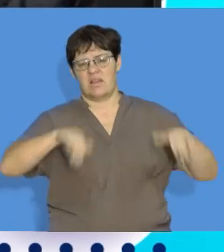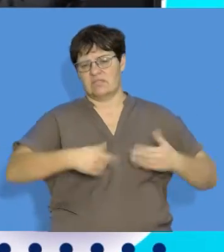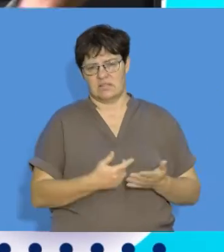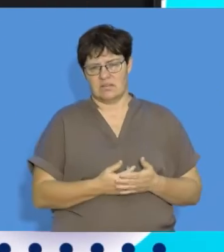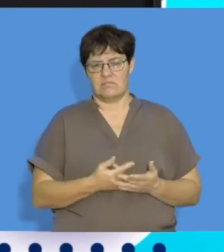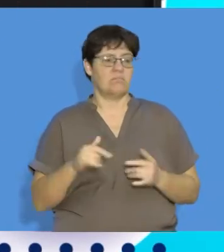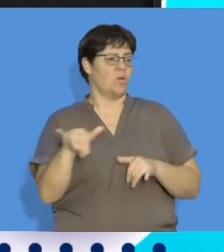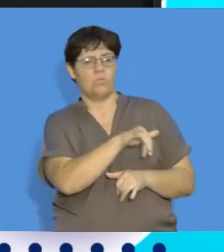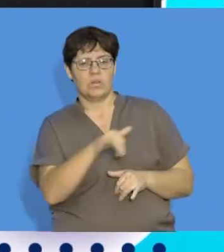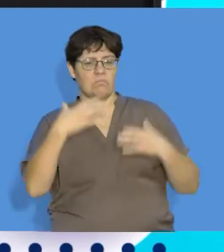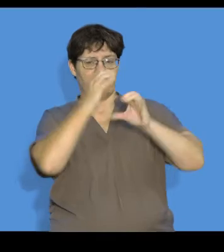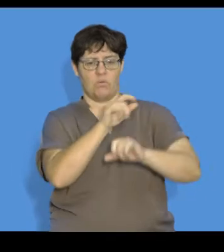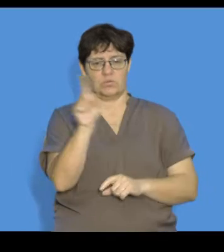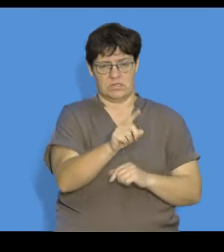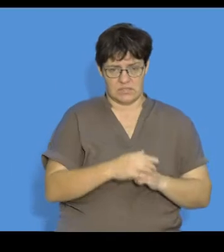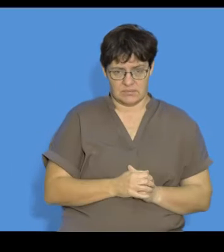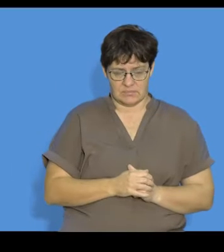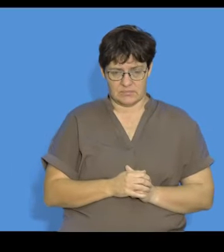which function am I focusing on.